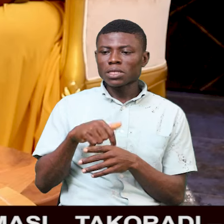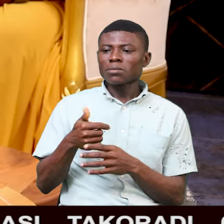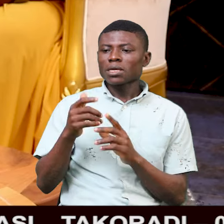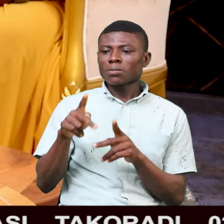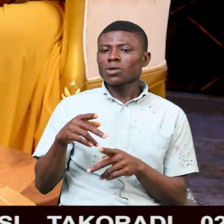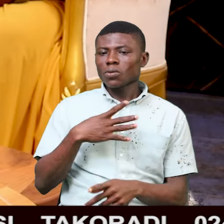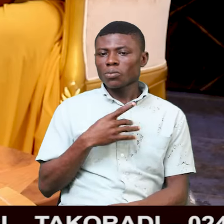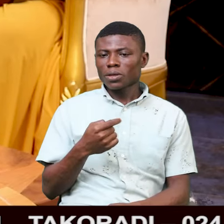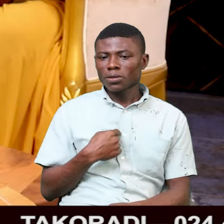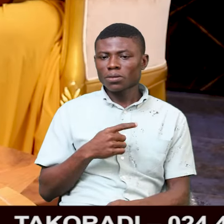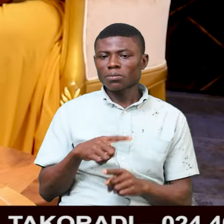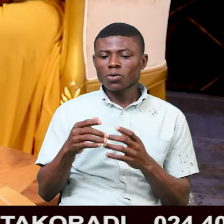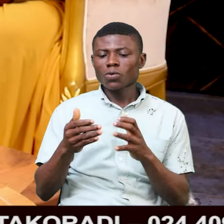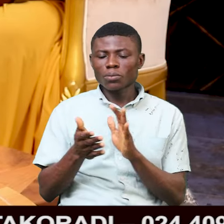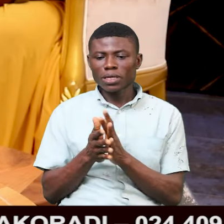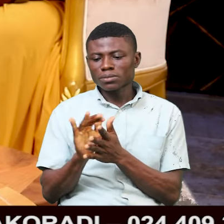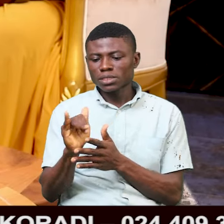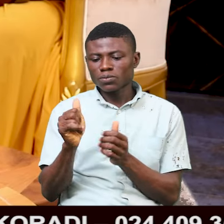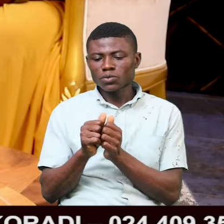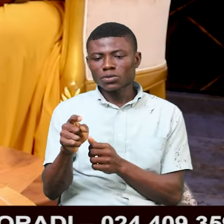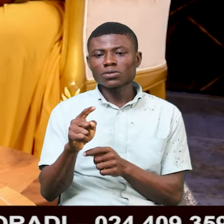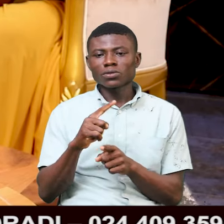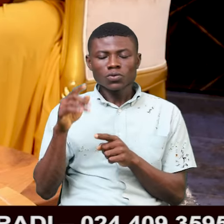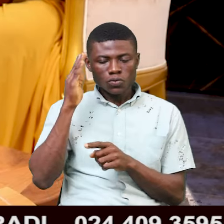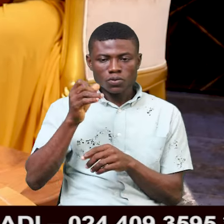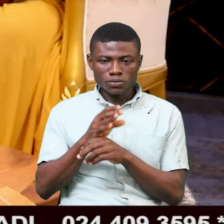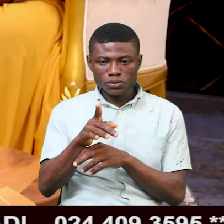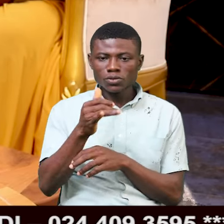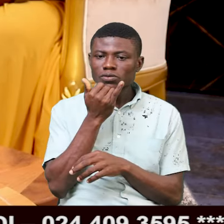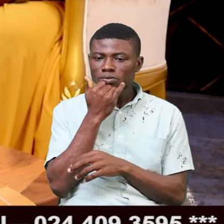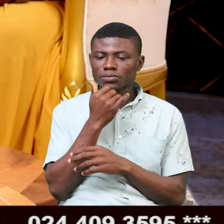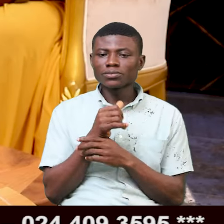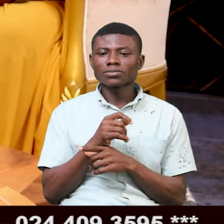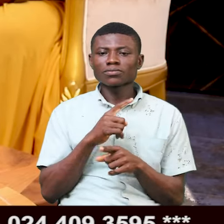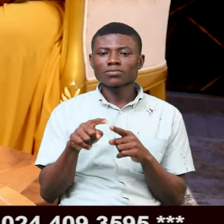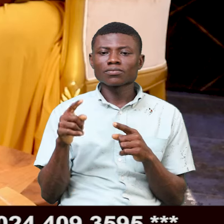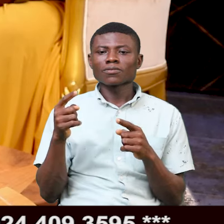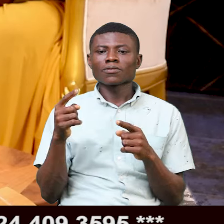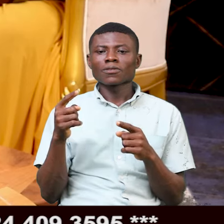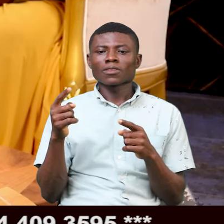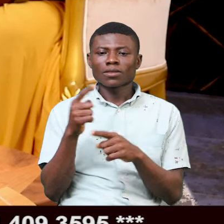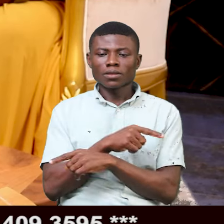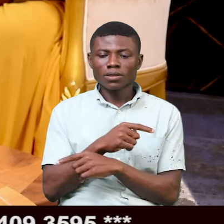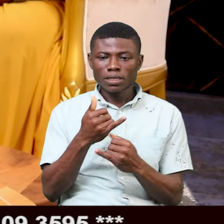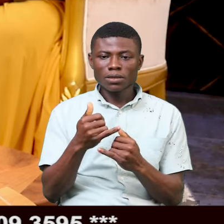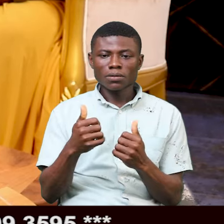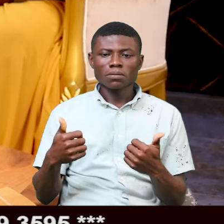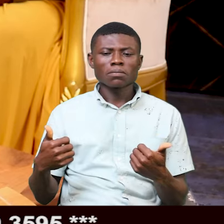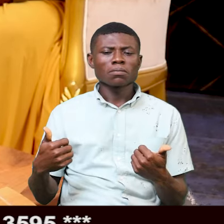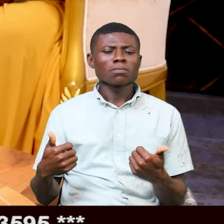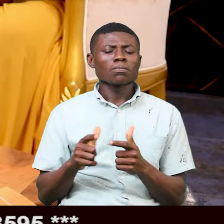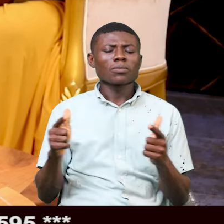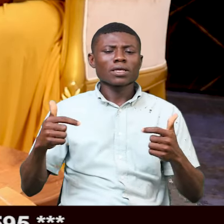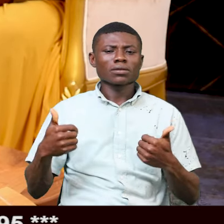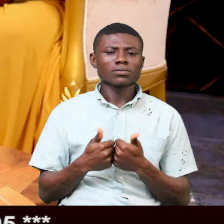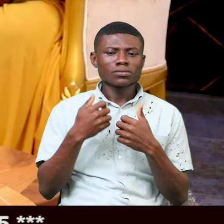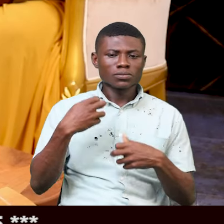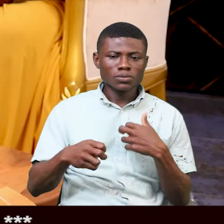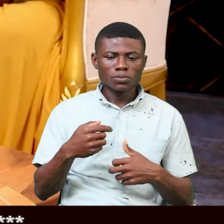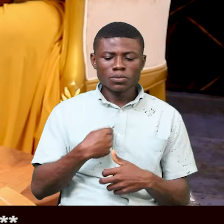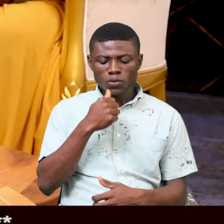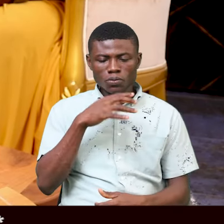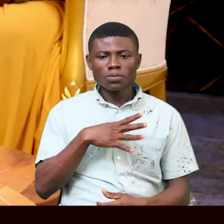wo the old nyawaye, sir. It will be mount of footubonny, sir. And nay, the biggest challenge of a ma, may your